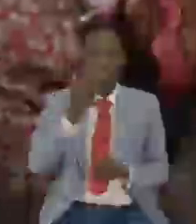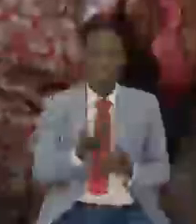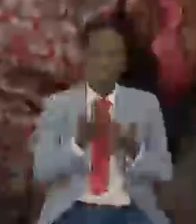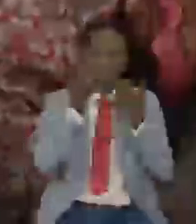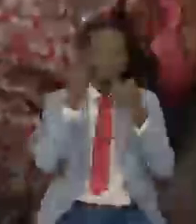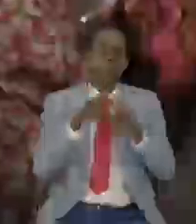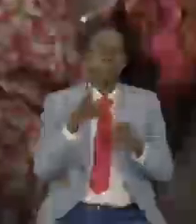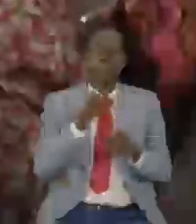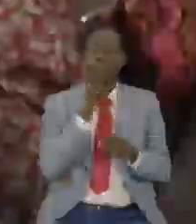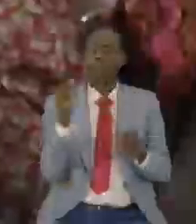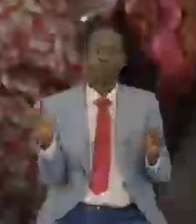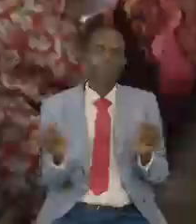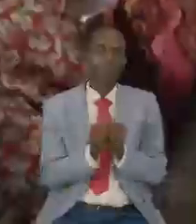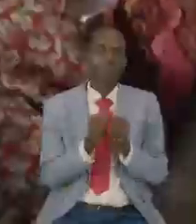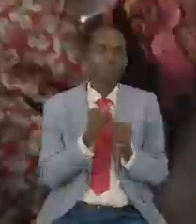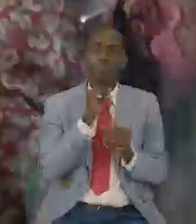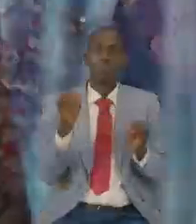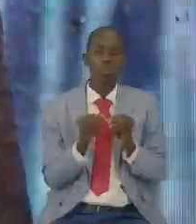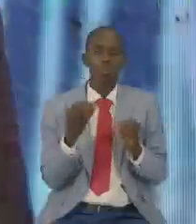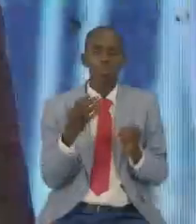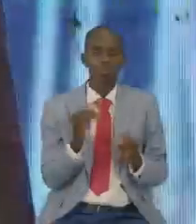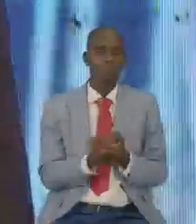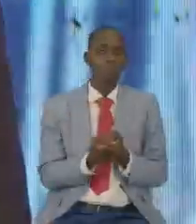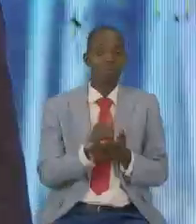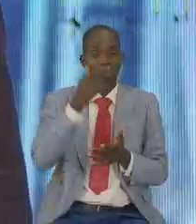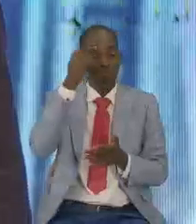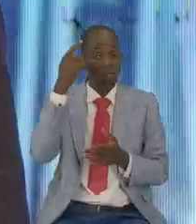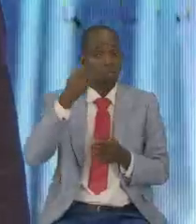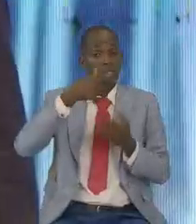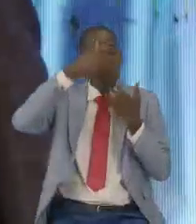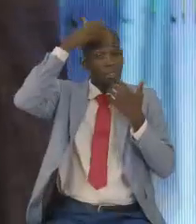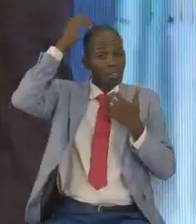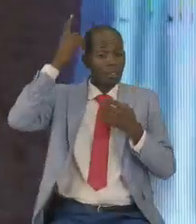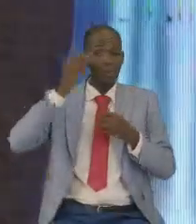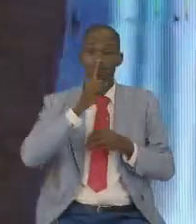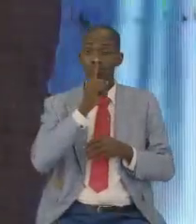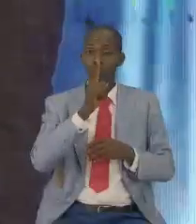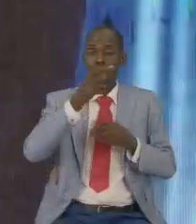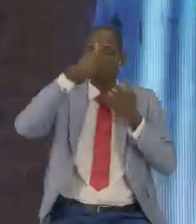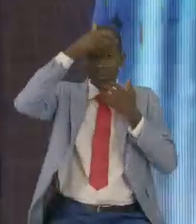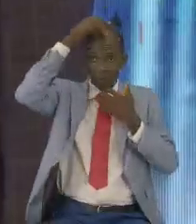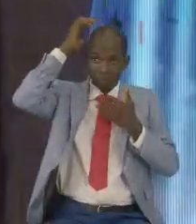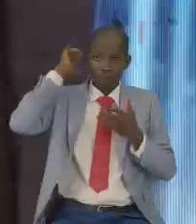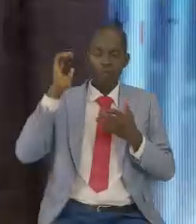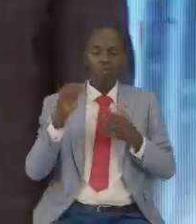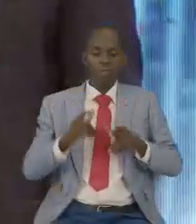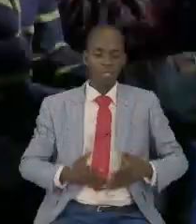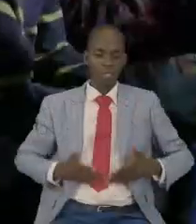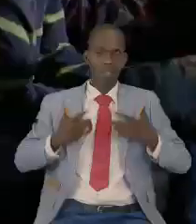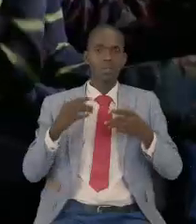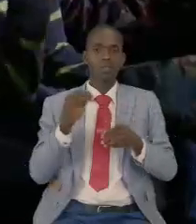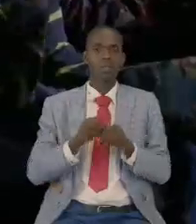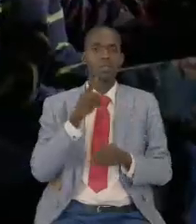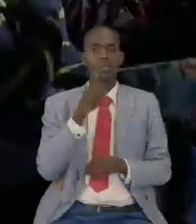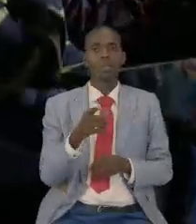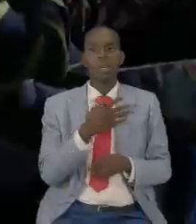Because the lion, the real one, abides in you. And the devil has failed. And